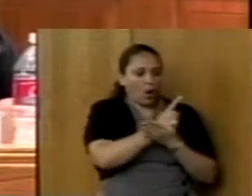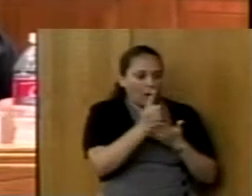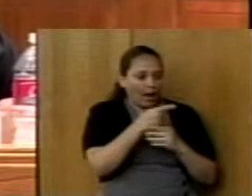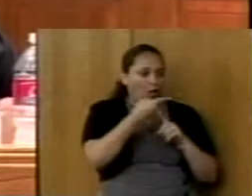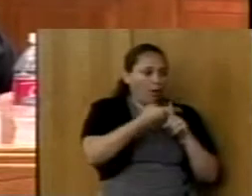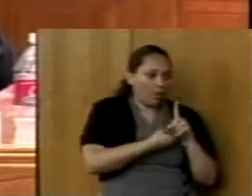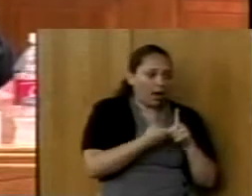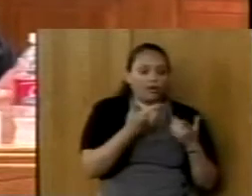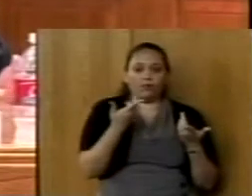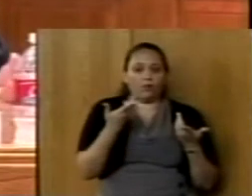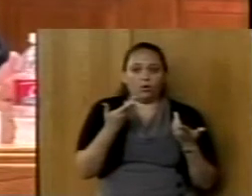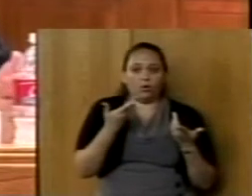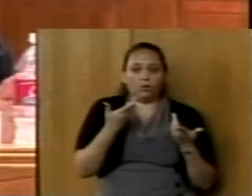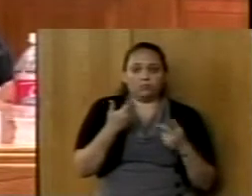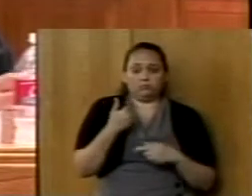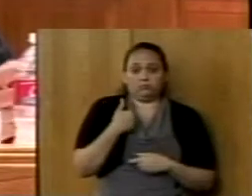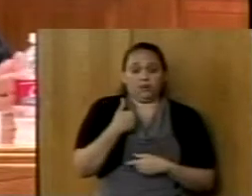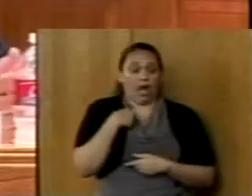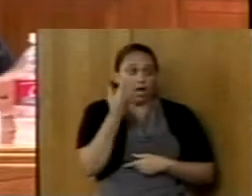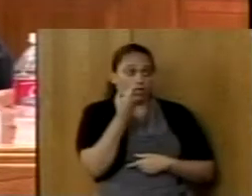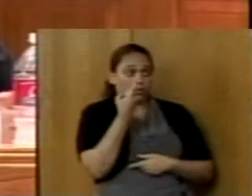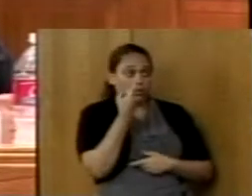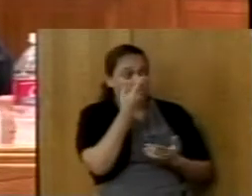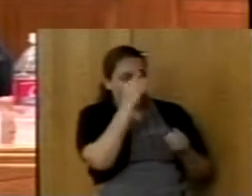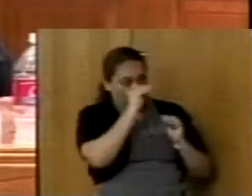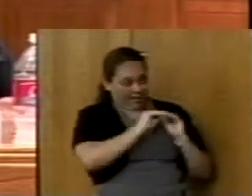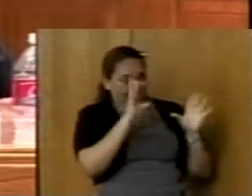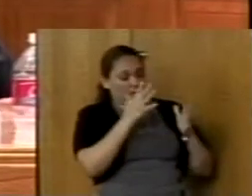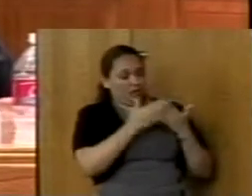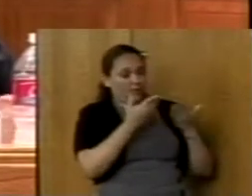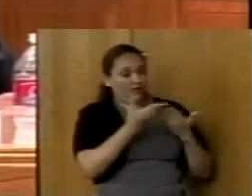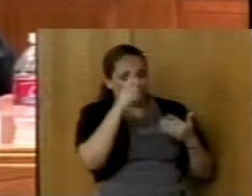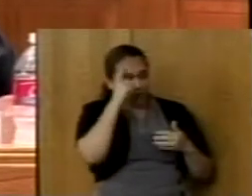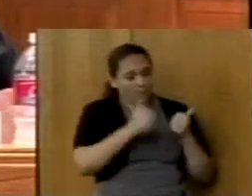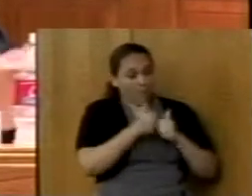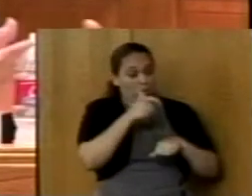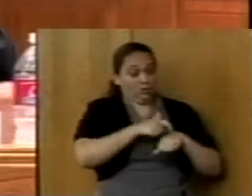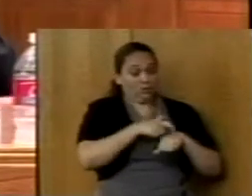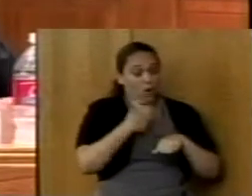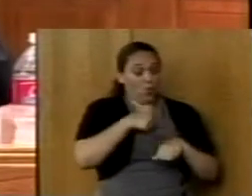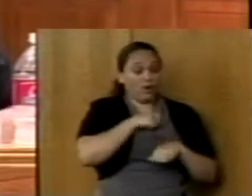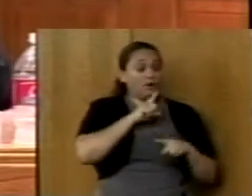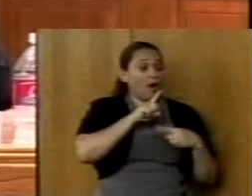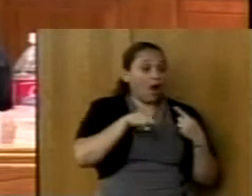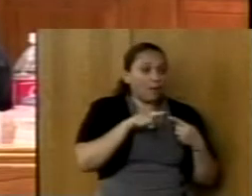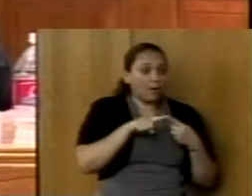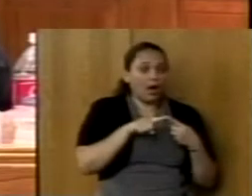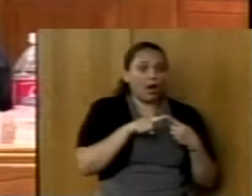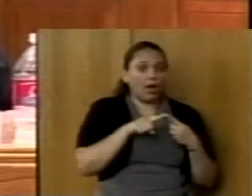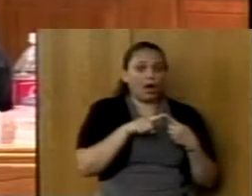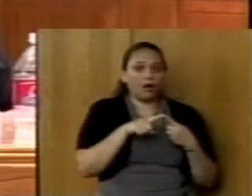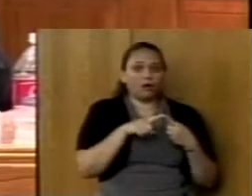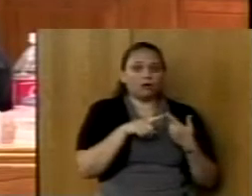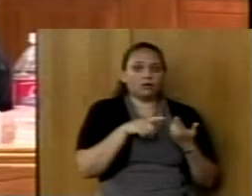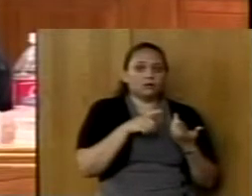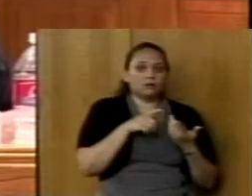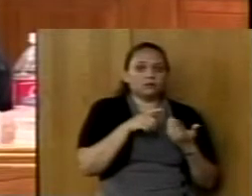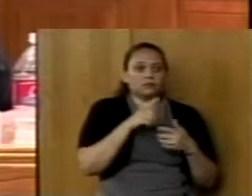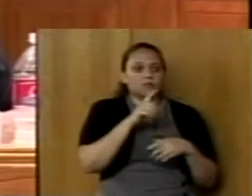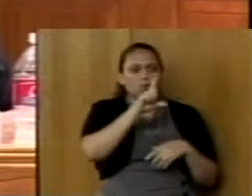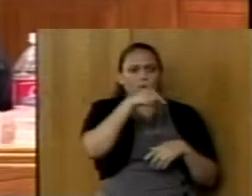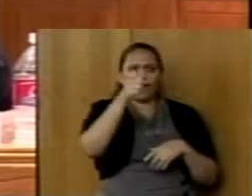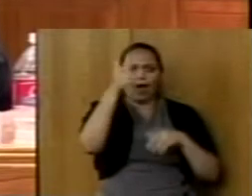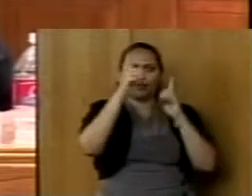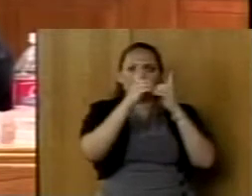the administration? I just want to clear some of these things, because normally when we talk about wage an hour and all those things with